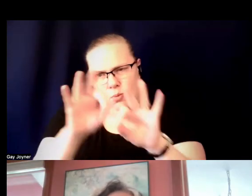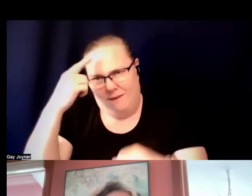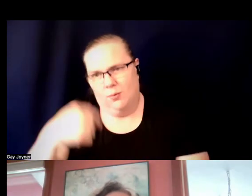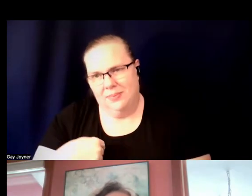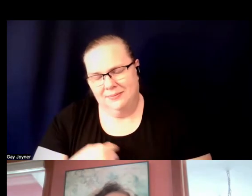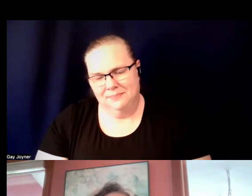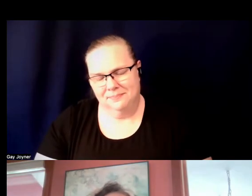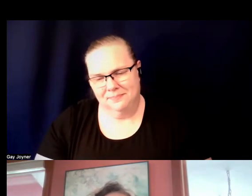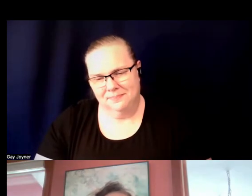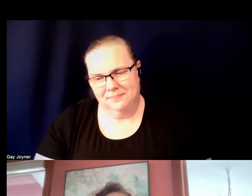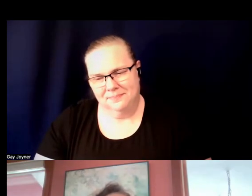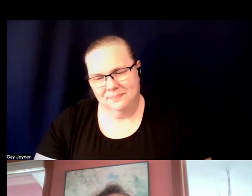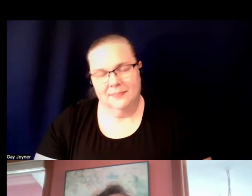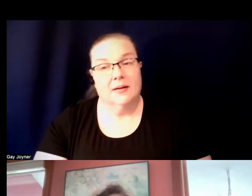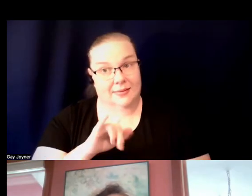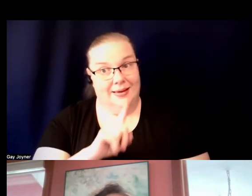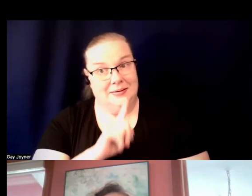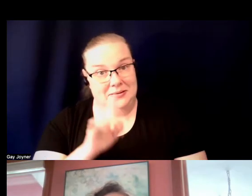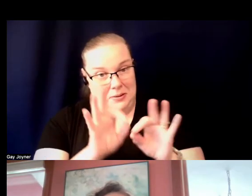Yeah, that is important.